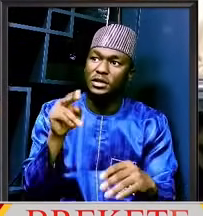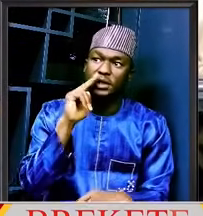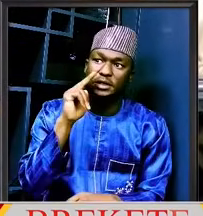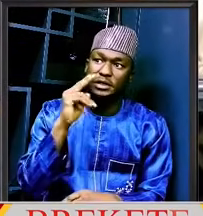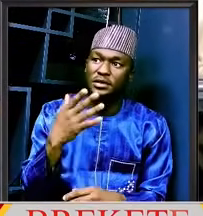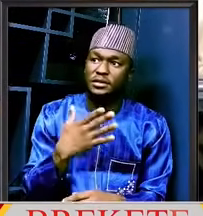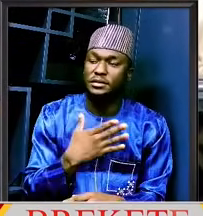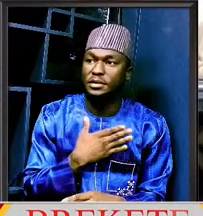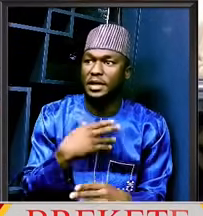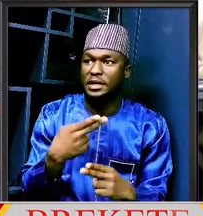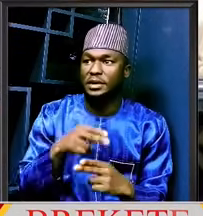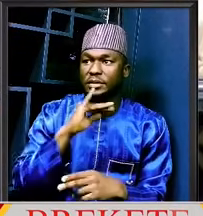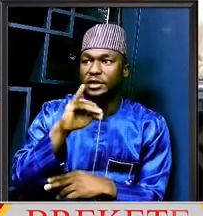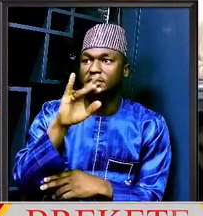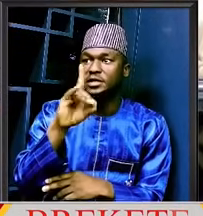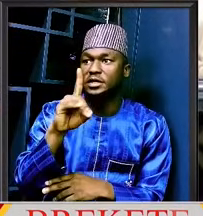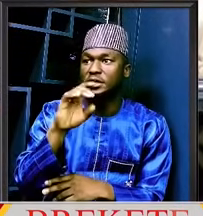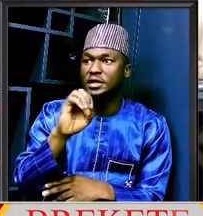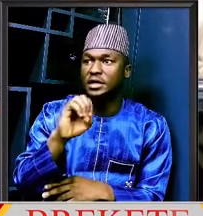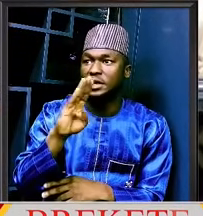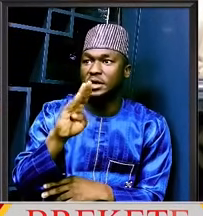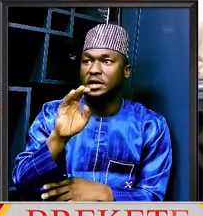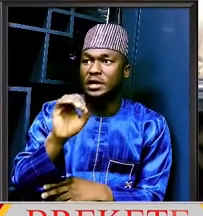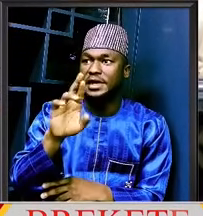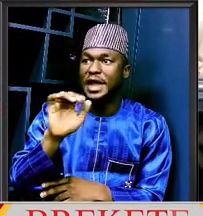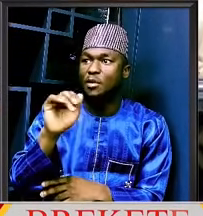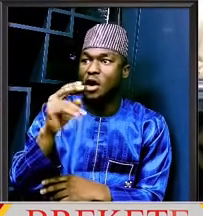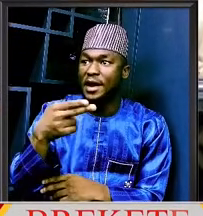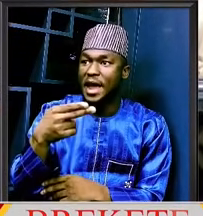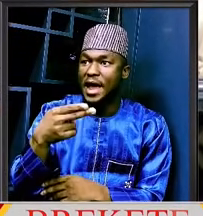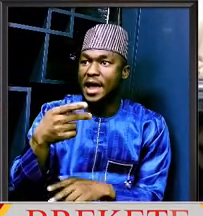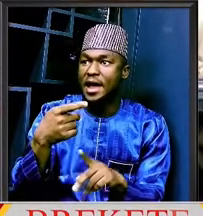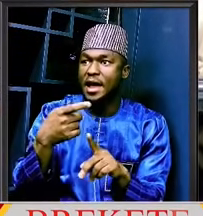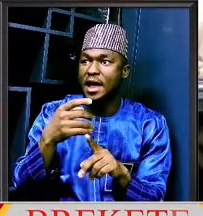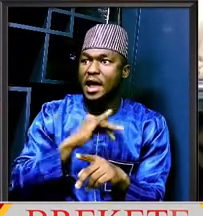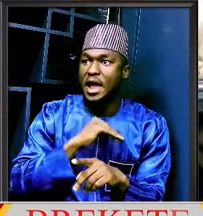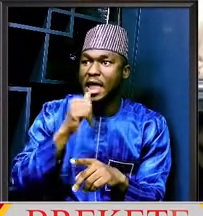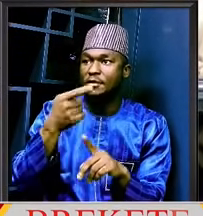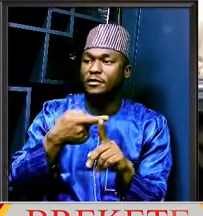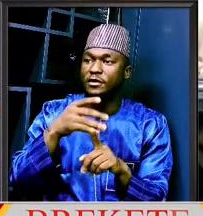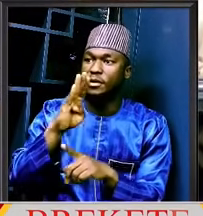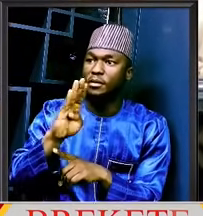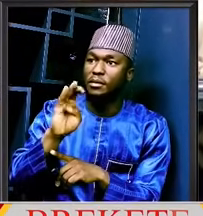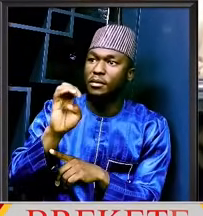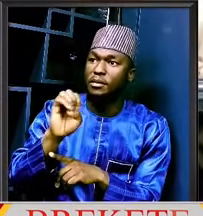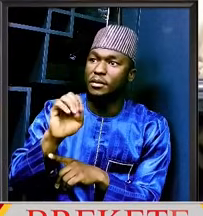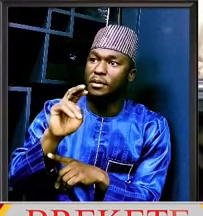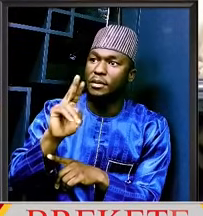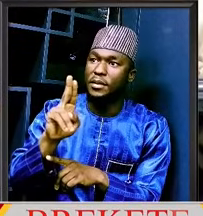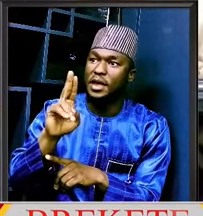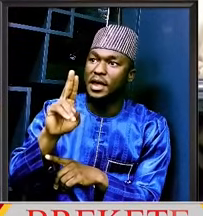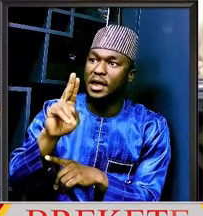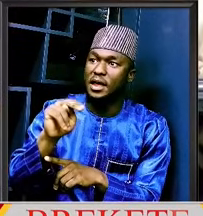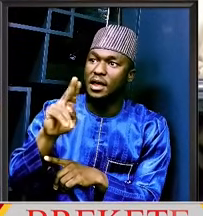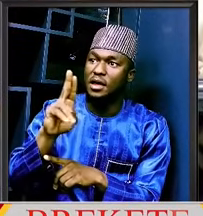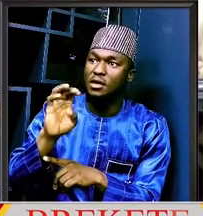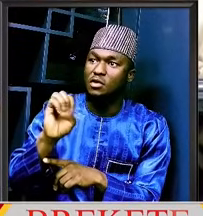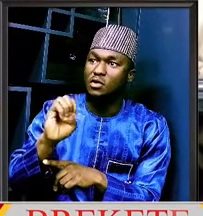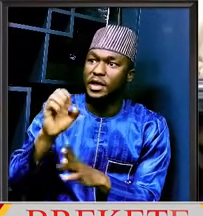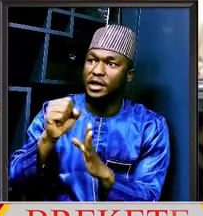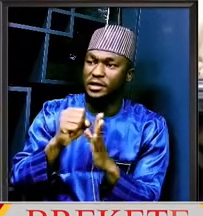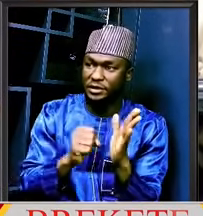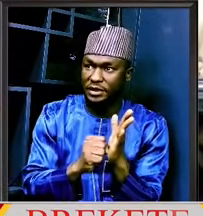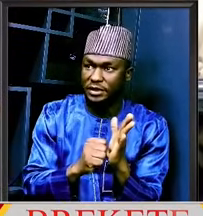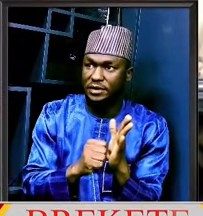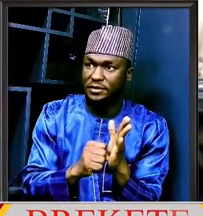name is Doshima Deborah Aku. Which state you from? I'm from Benue State. You are living in